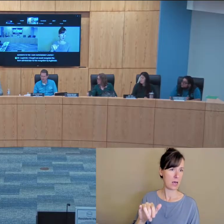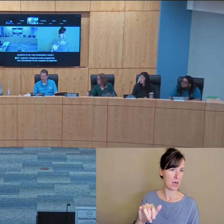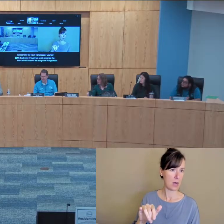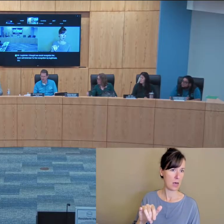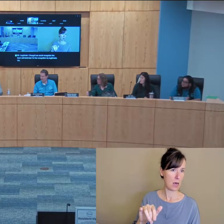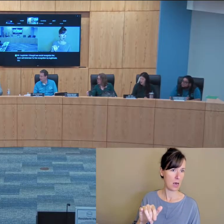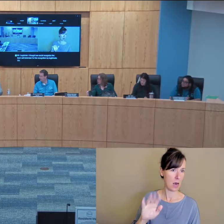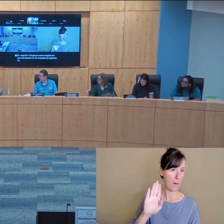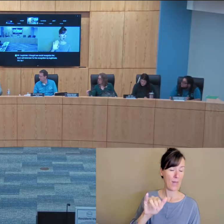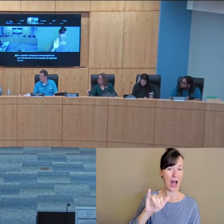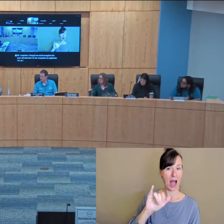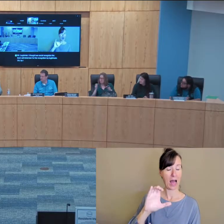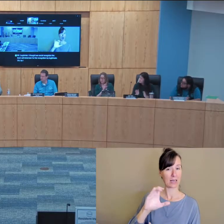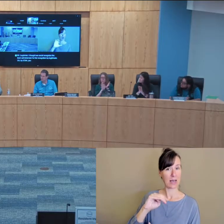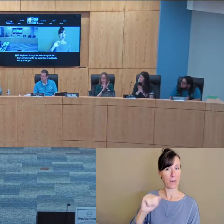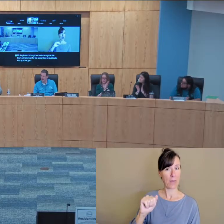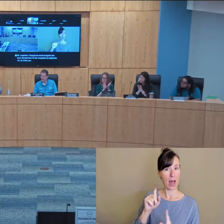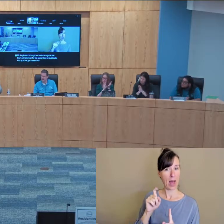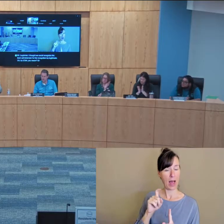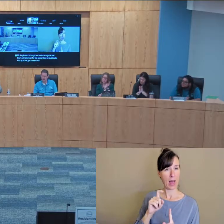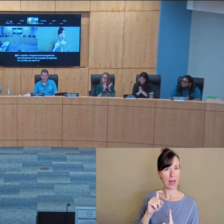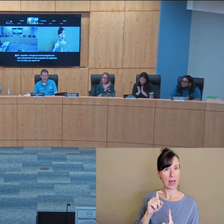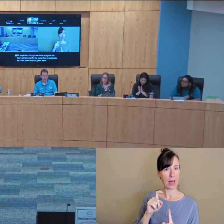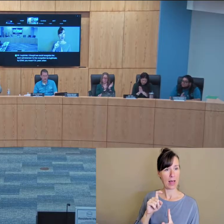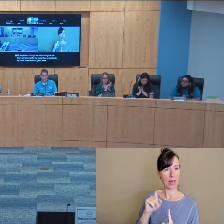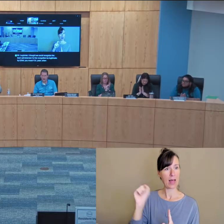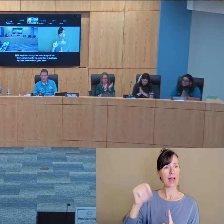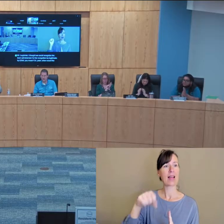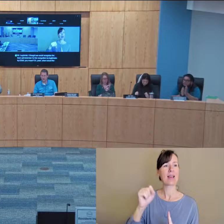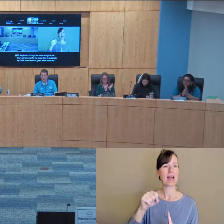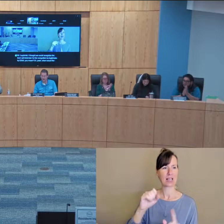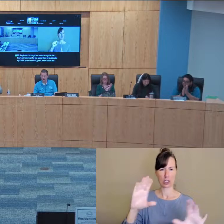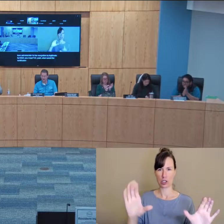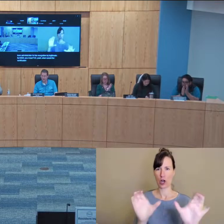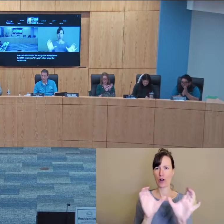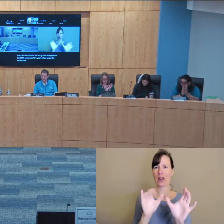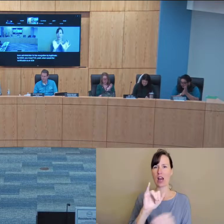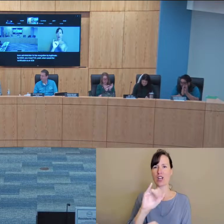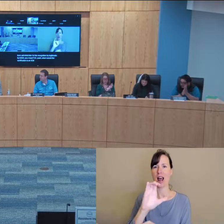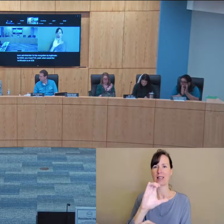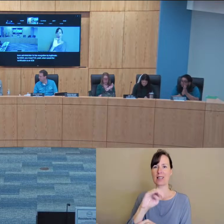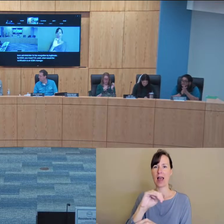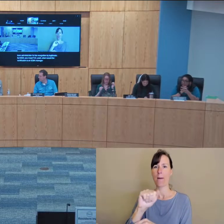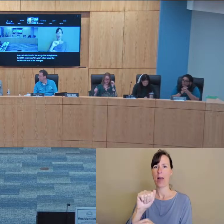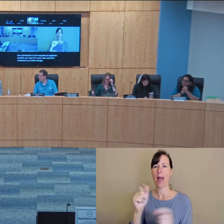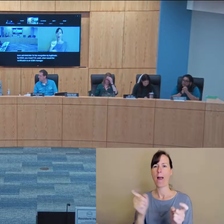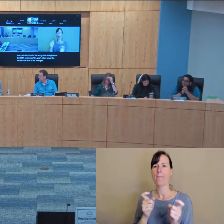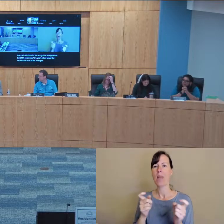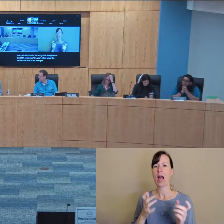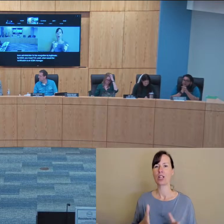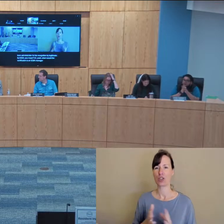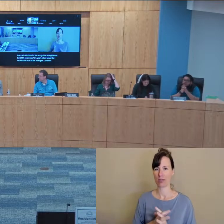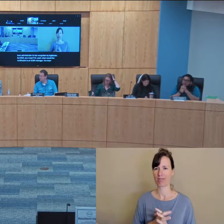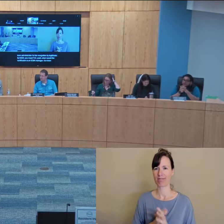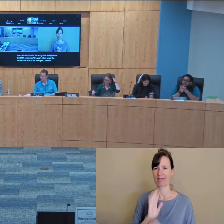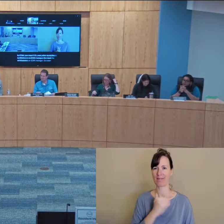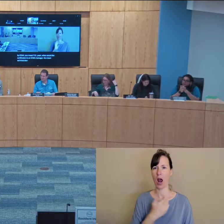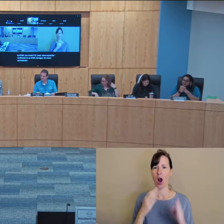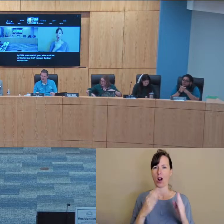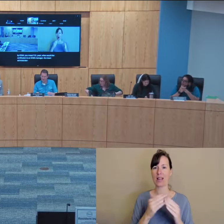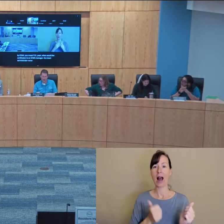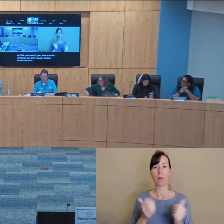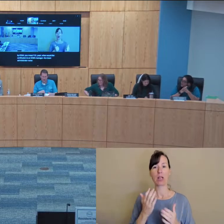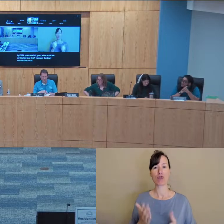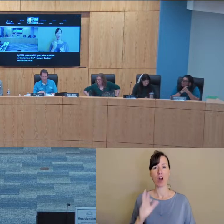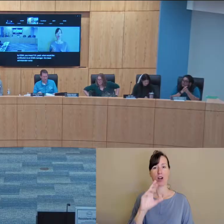By ICMA, you mean? Or, yeah, with the announcement. Yes, his certification as an ICMA manager. Our town administrator rocks.